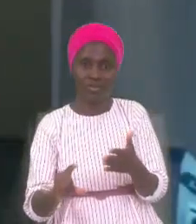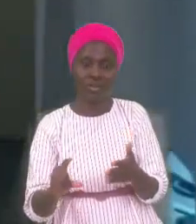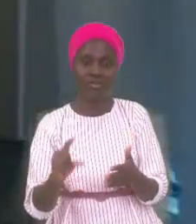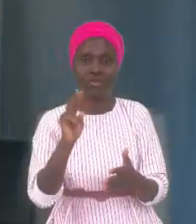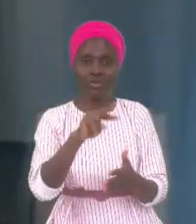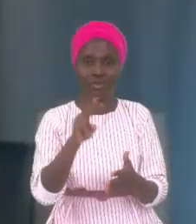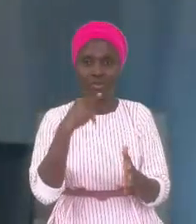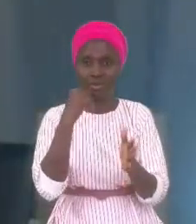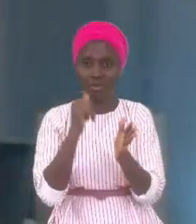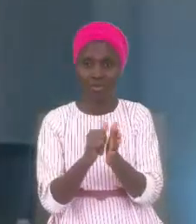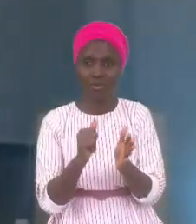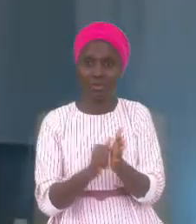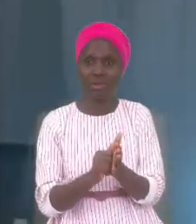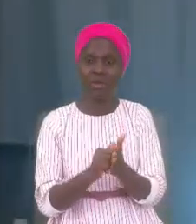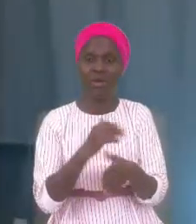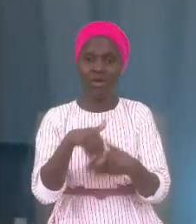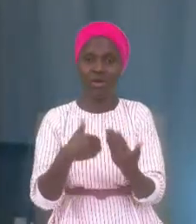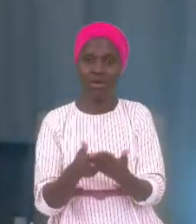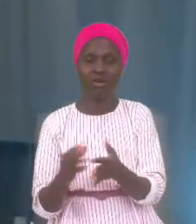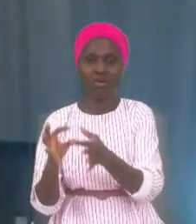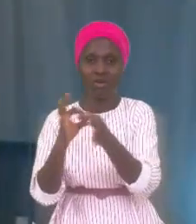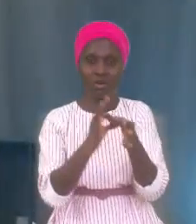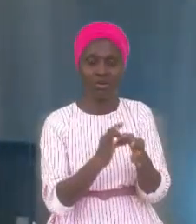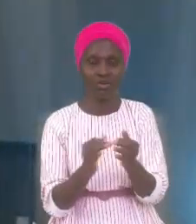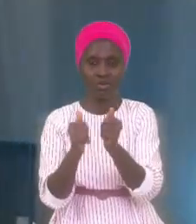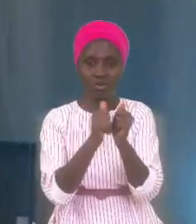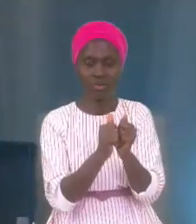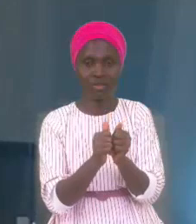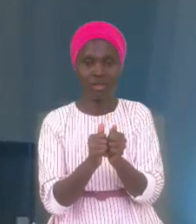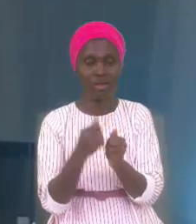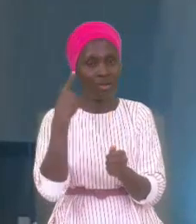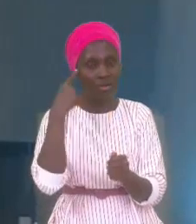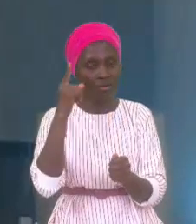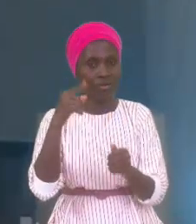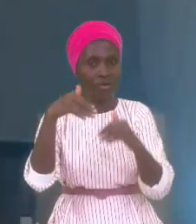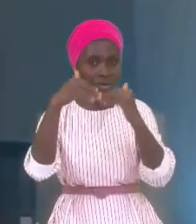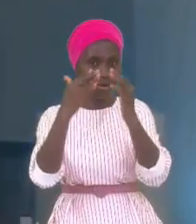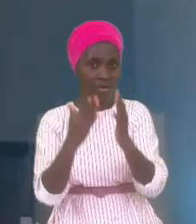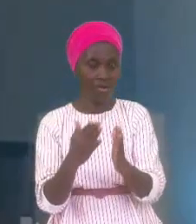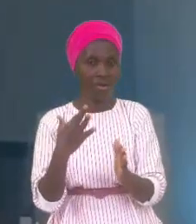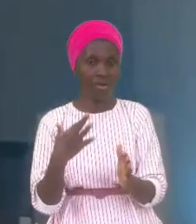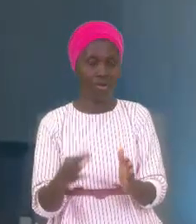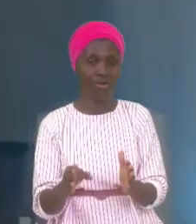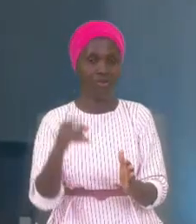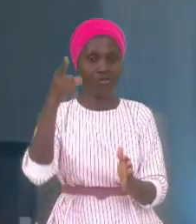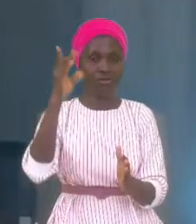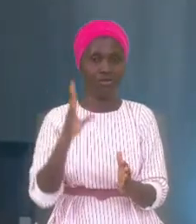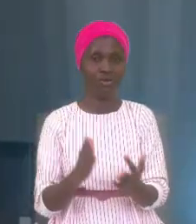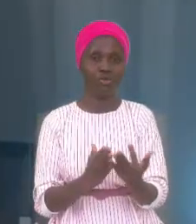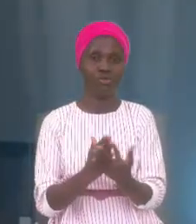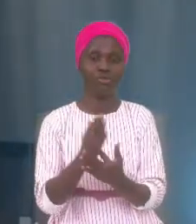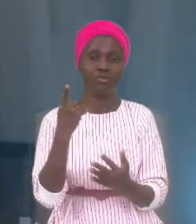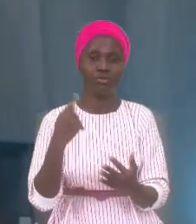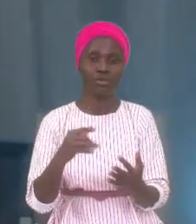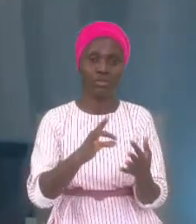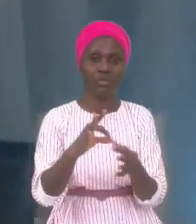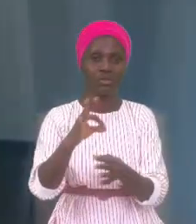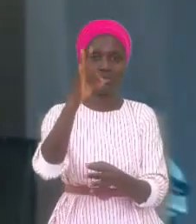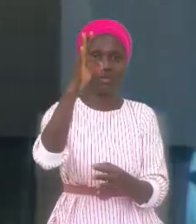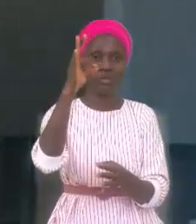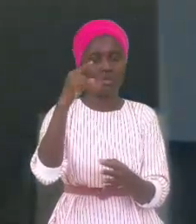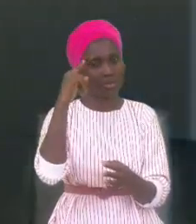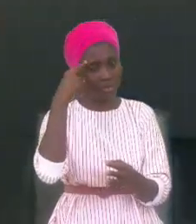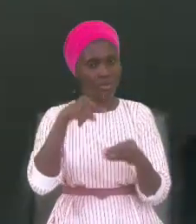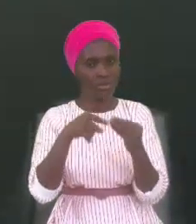builded together for an habitation of God through the Spirit. Think about that. The